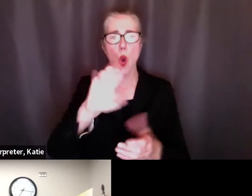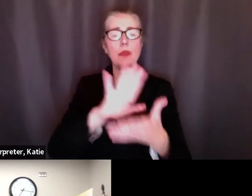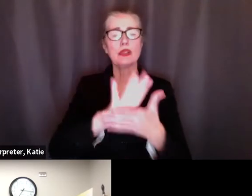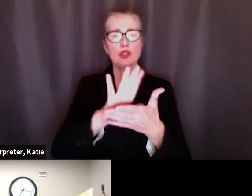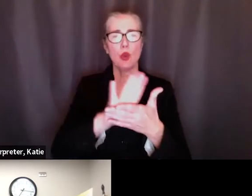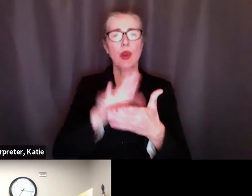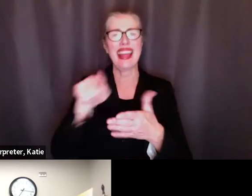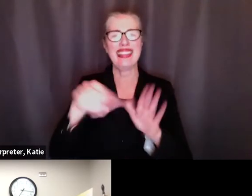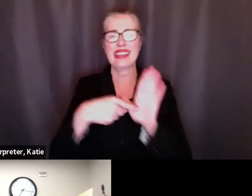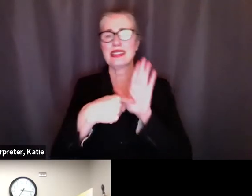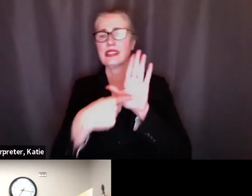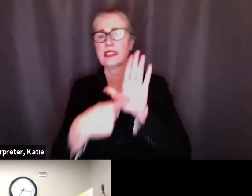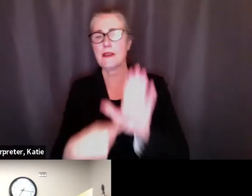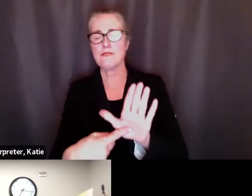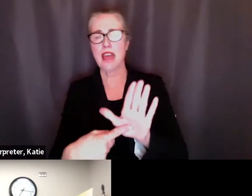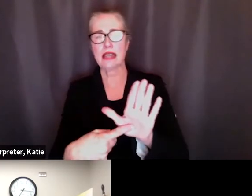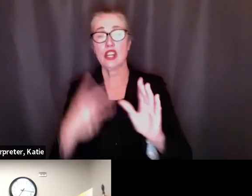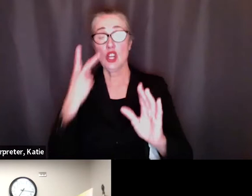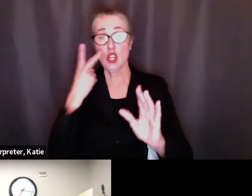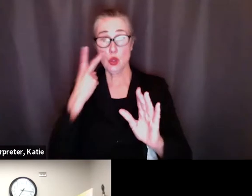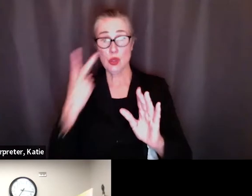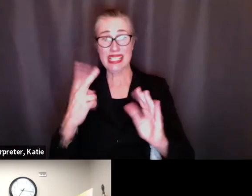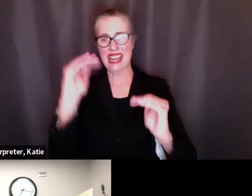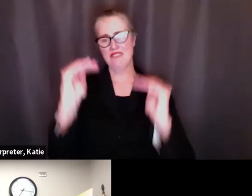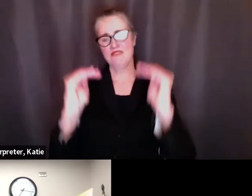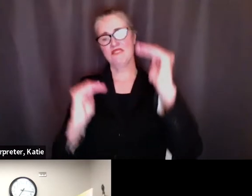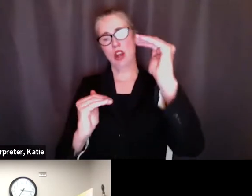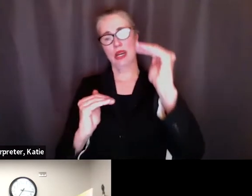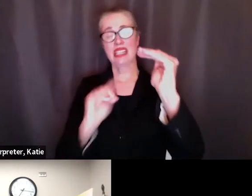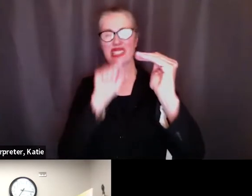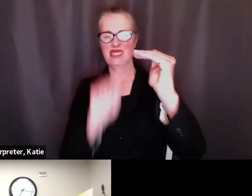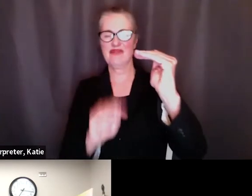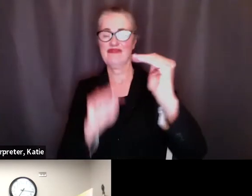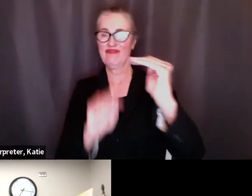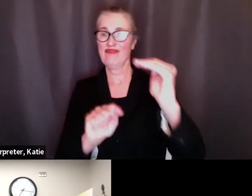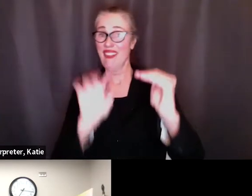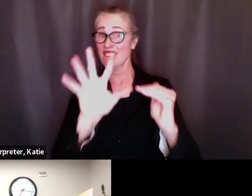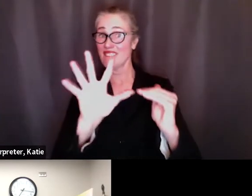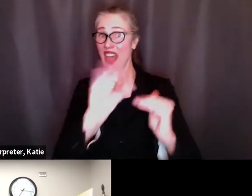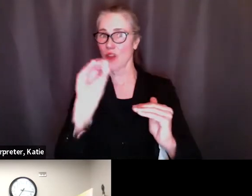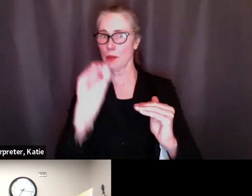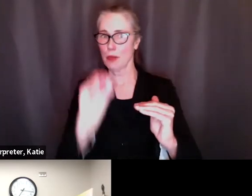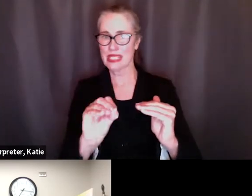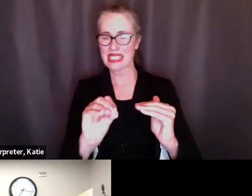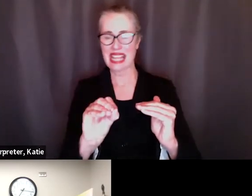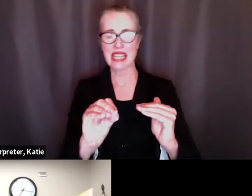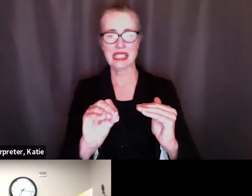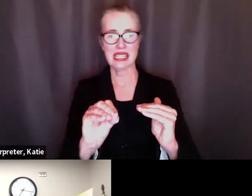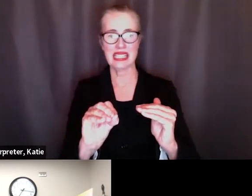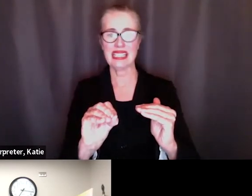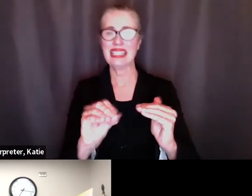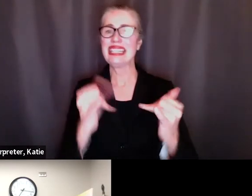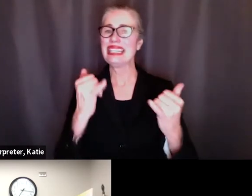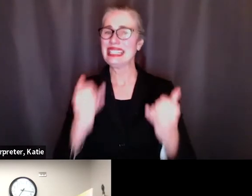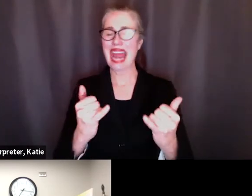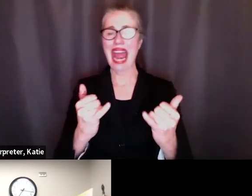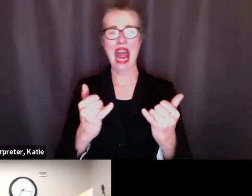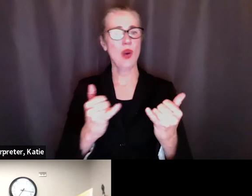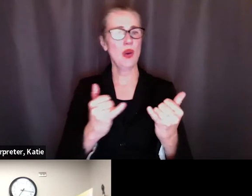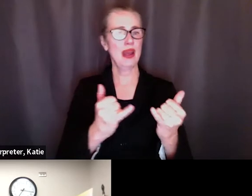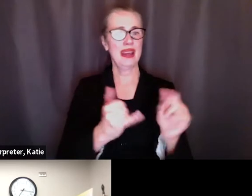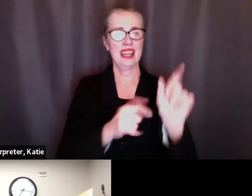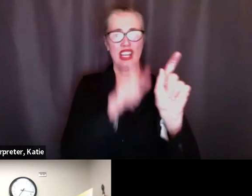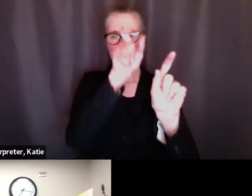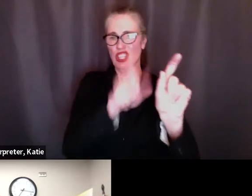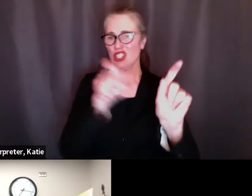please we have a five percent variance um the spreads are obviously different now because we're looking at